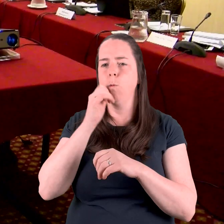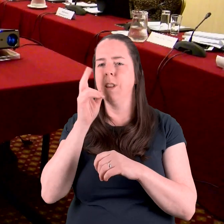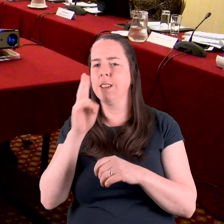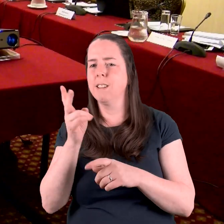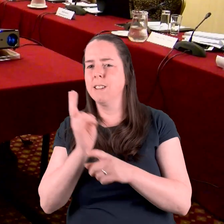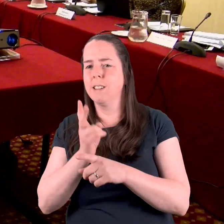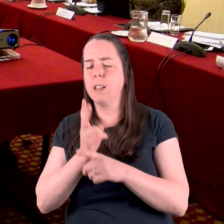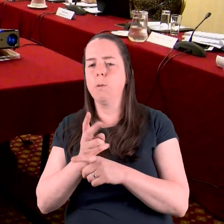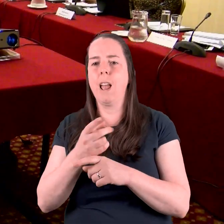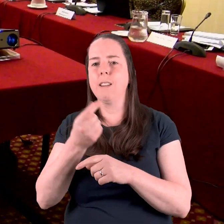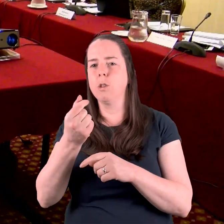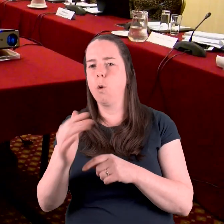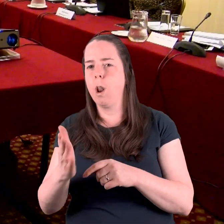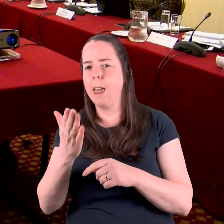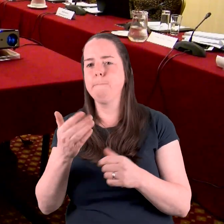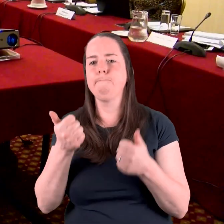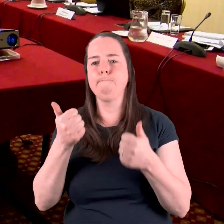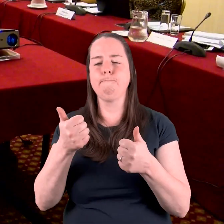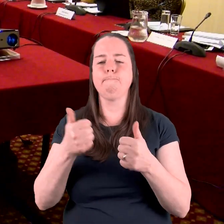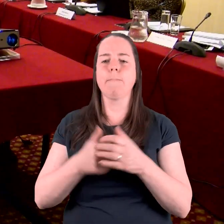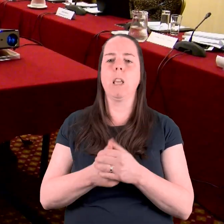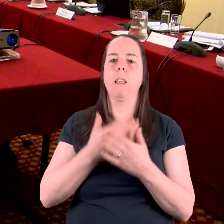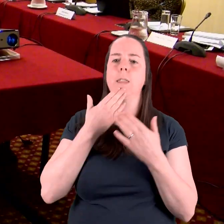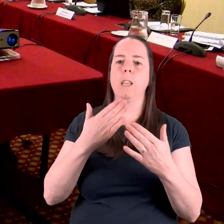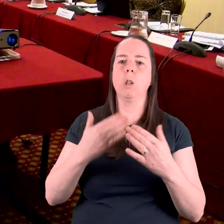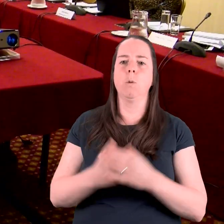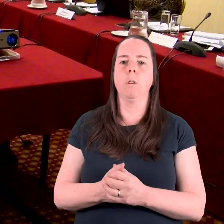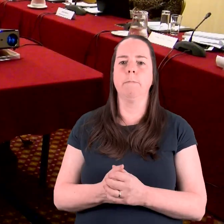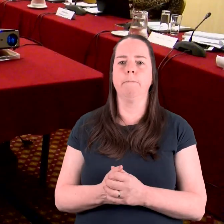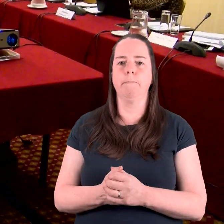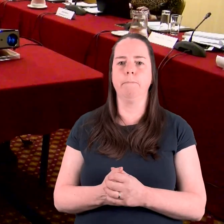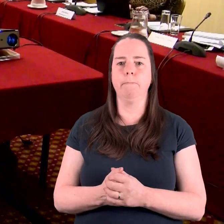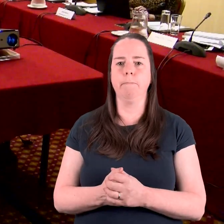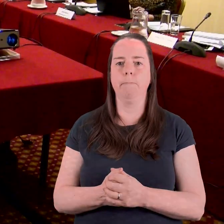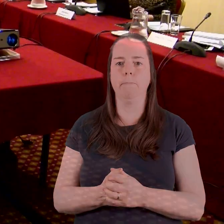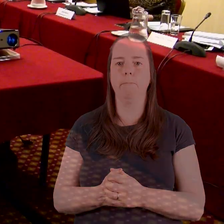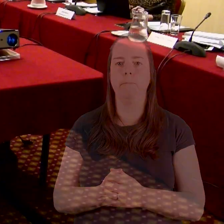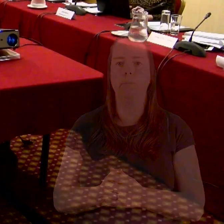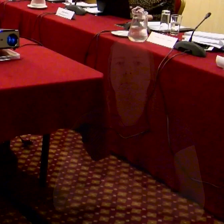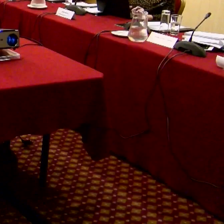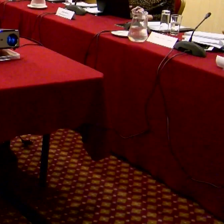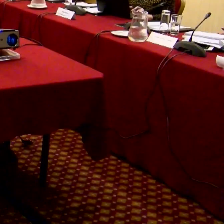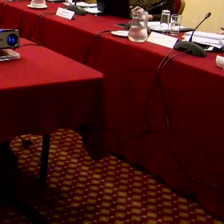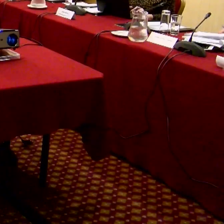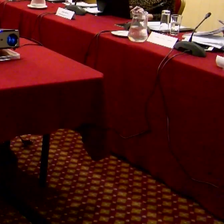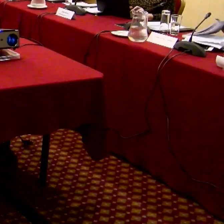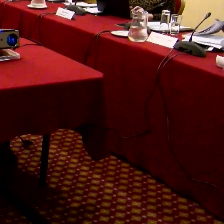much, everyone, for your time. And we will see you all again shortly. Thank you. Thank you.